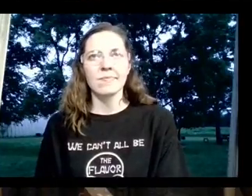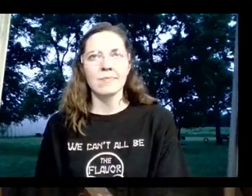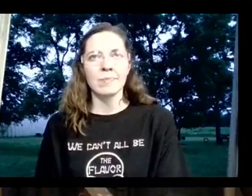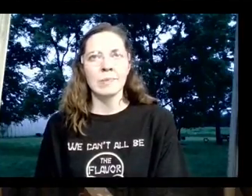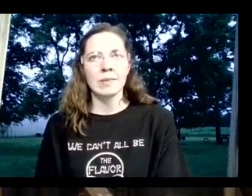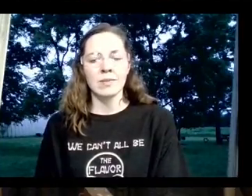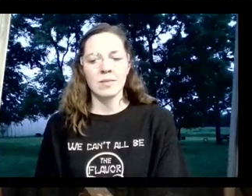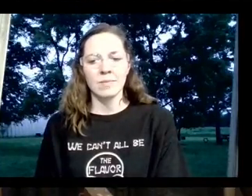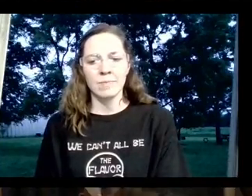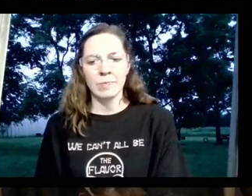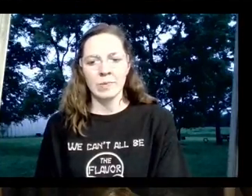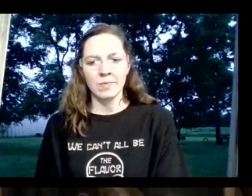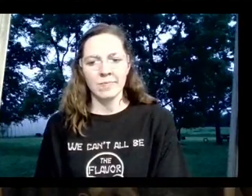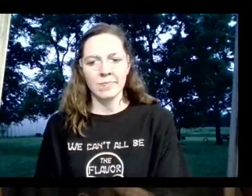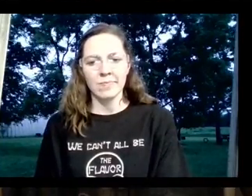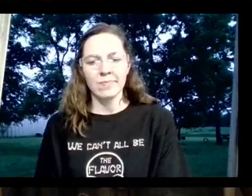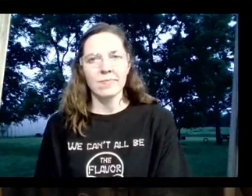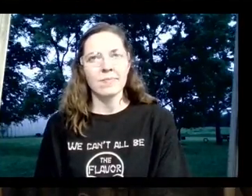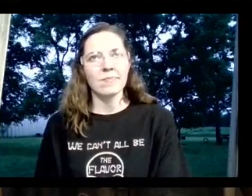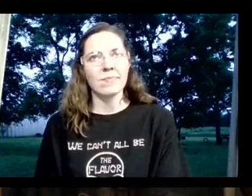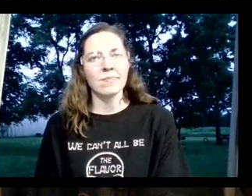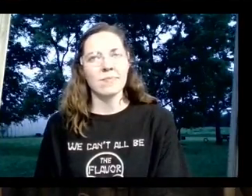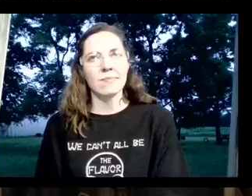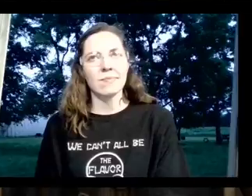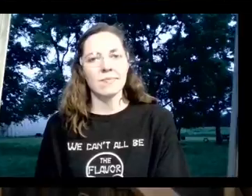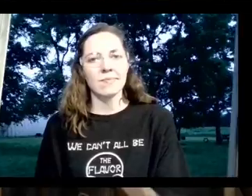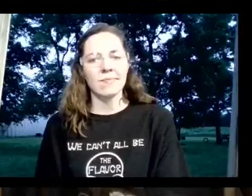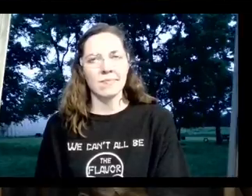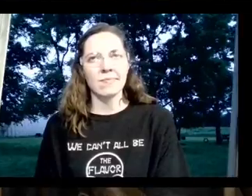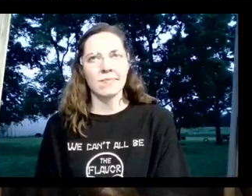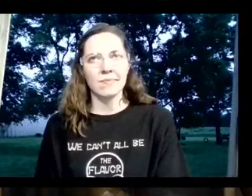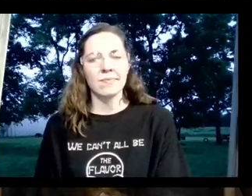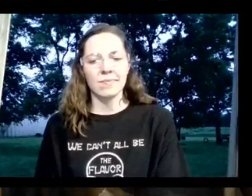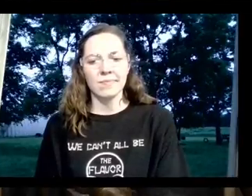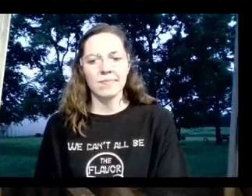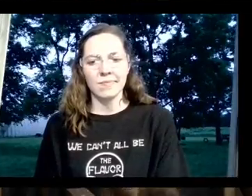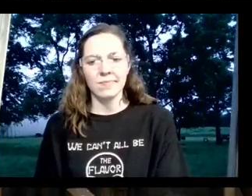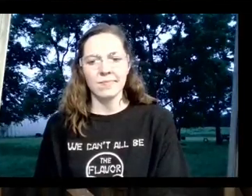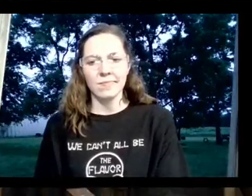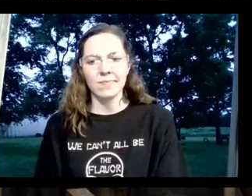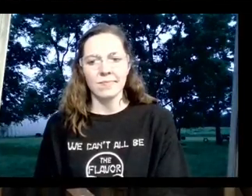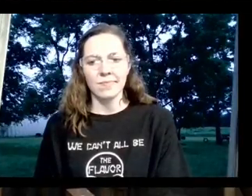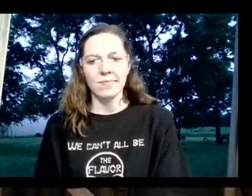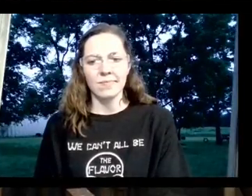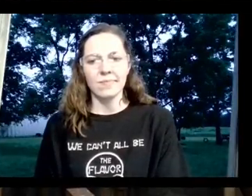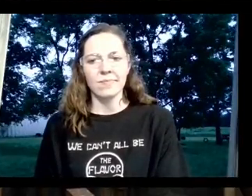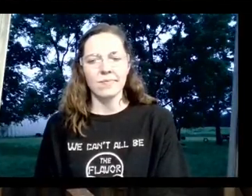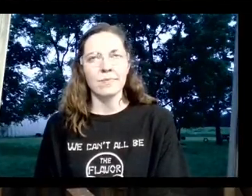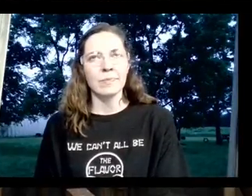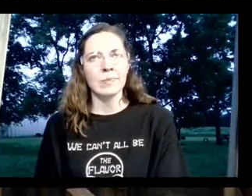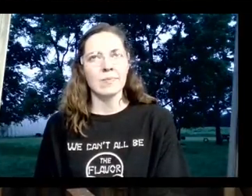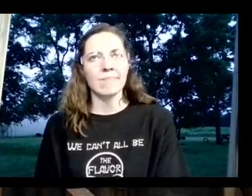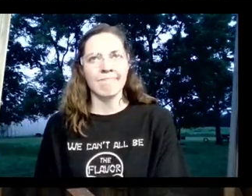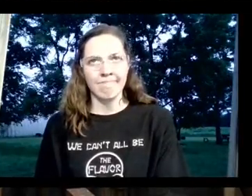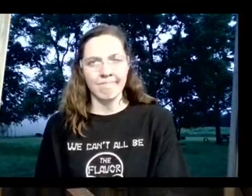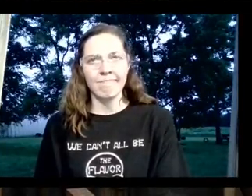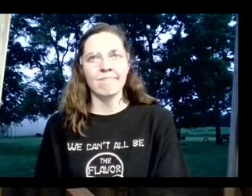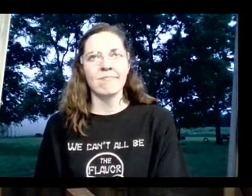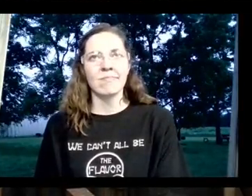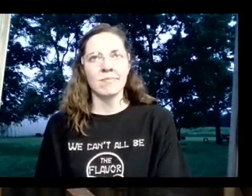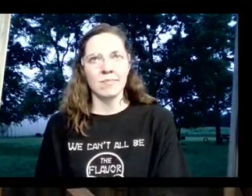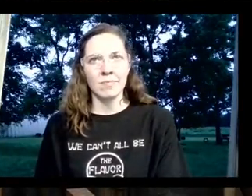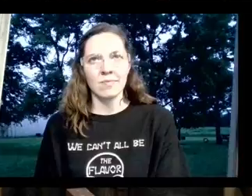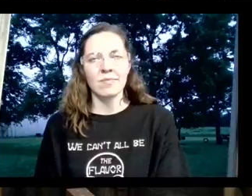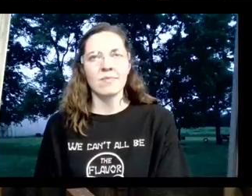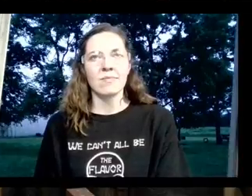It's going to be all made out of the wrought iron. From what he said, everything to the rivets, to the nails, to you name it, right? He thought he was going to